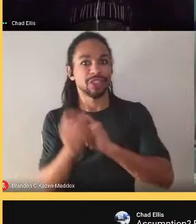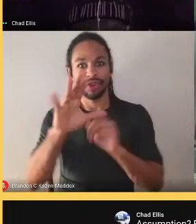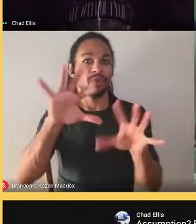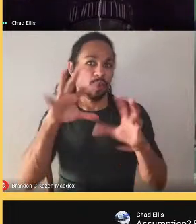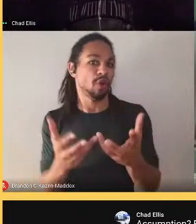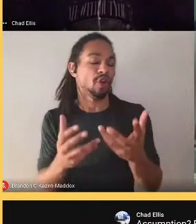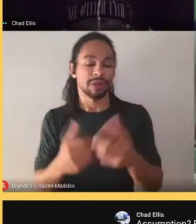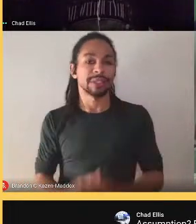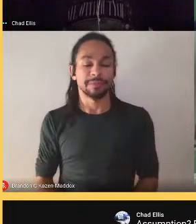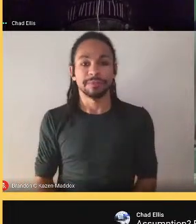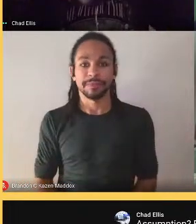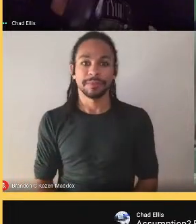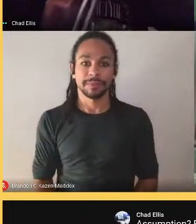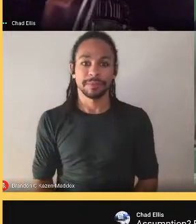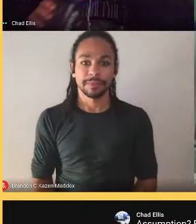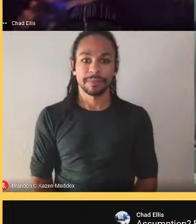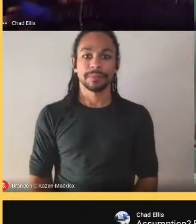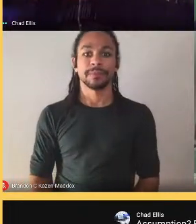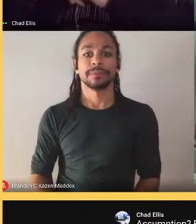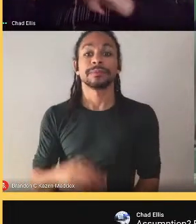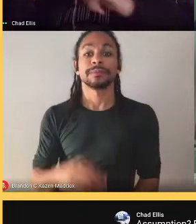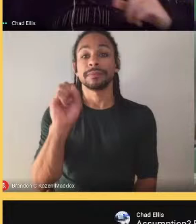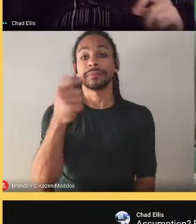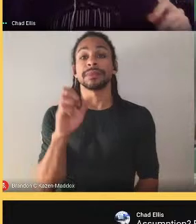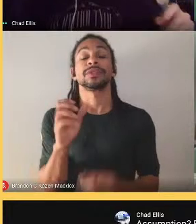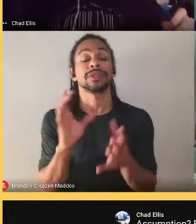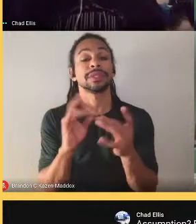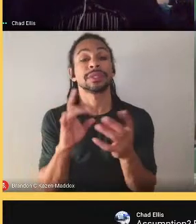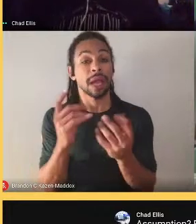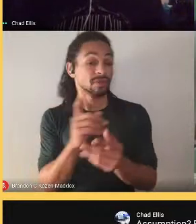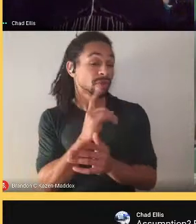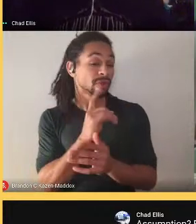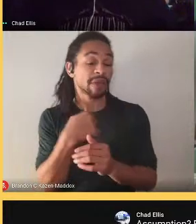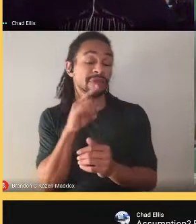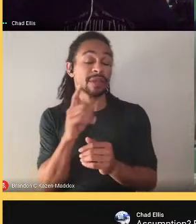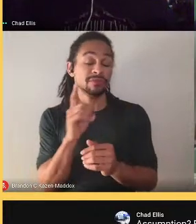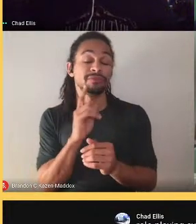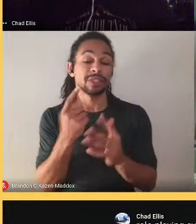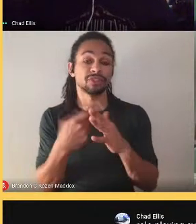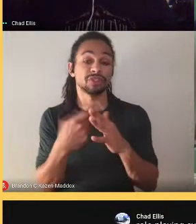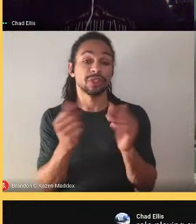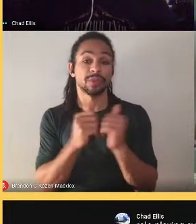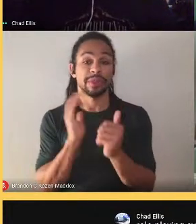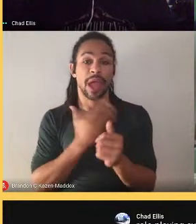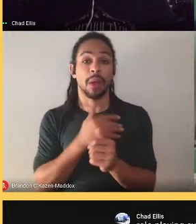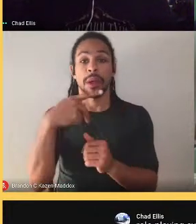I think this actually starts with our Pokemon season, and then it's just something I've kind of like latched onto since, which was,